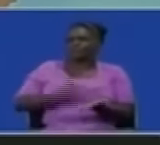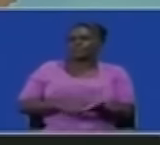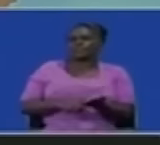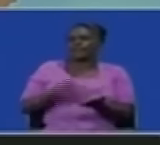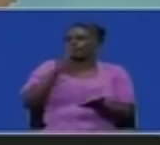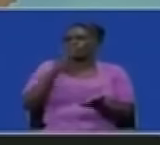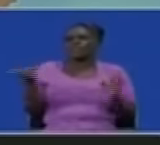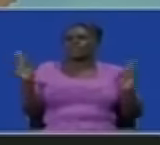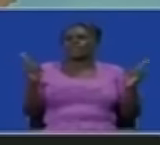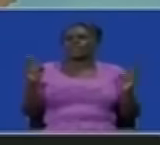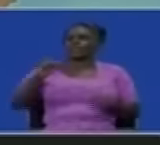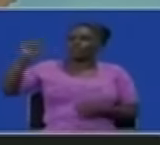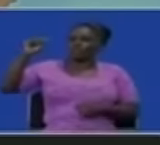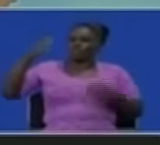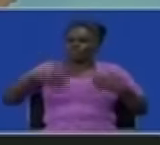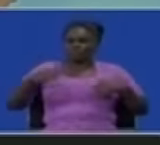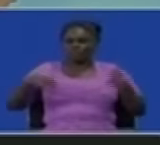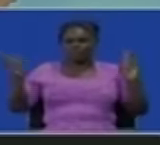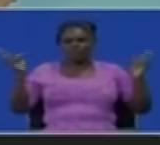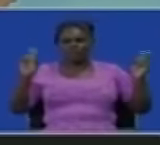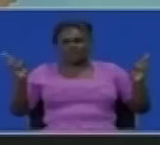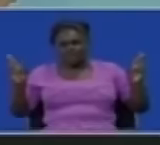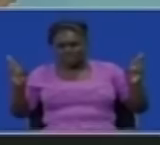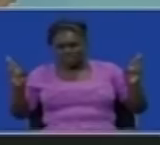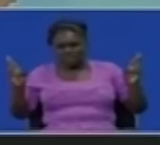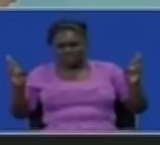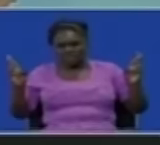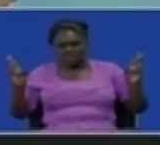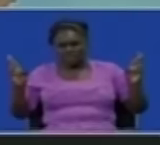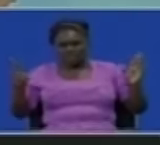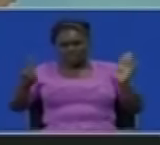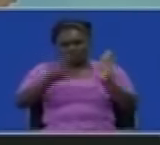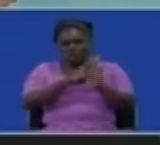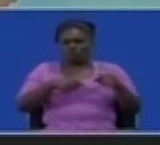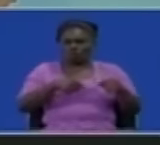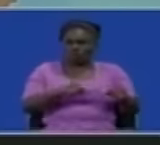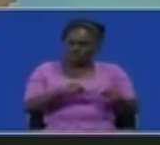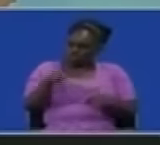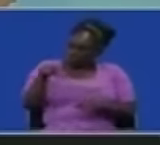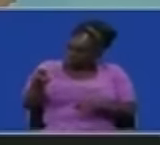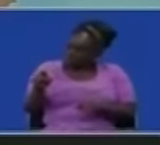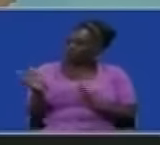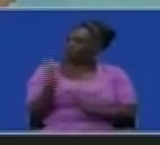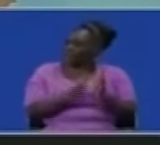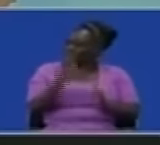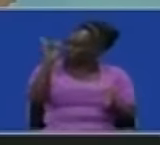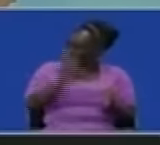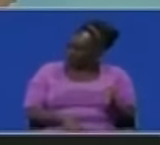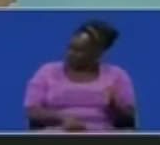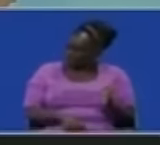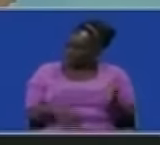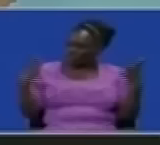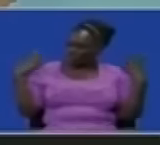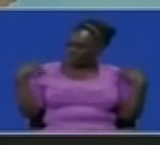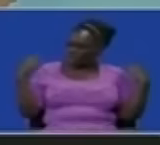The politicians are getting themselves ready. Some are going on the streets. Others are saying the laws must continue. What preparations are you putting in place to exercise